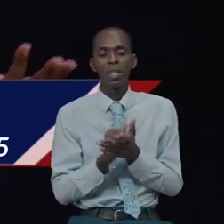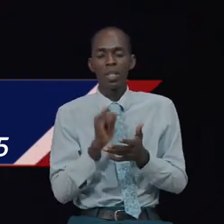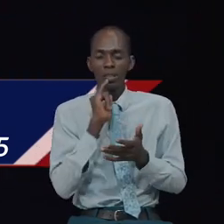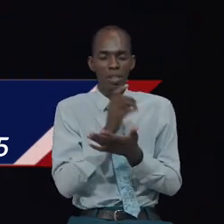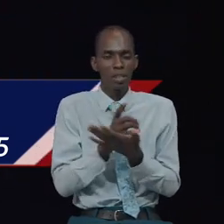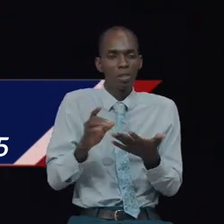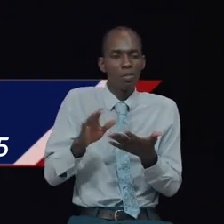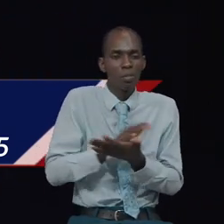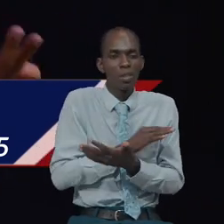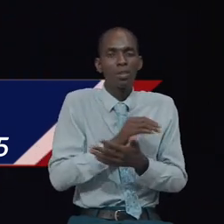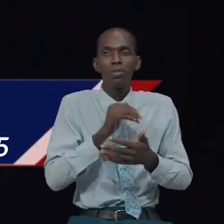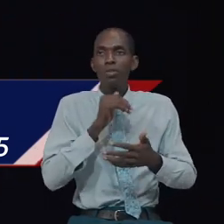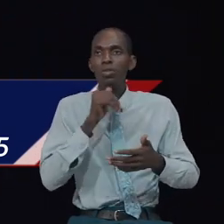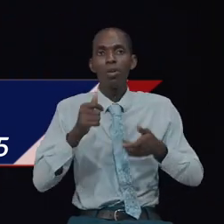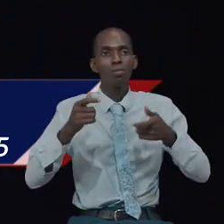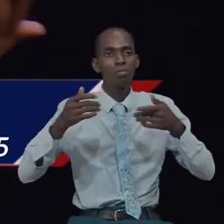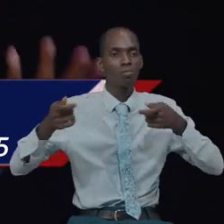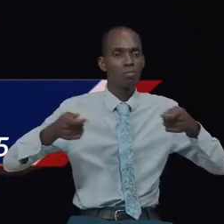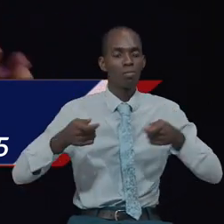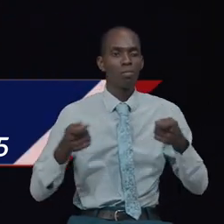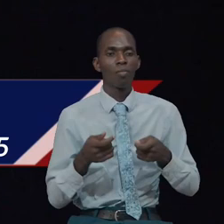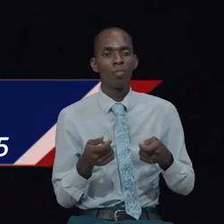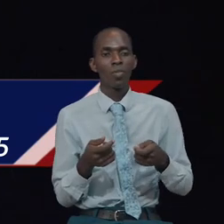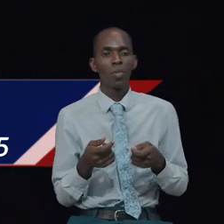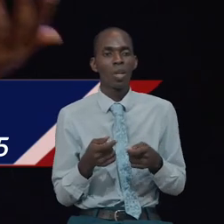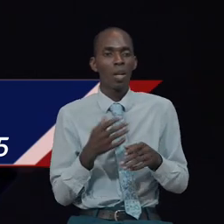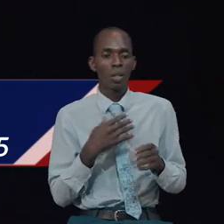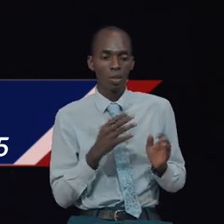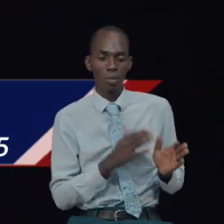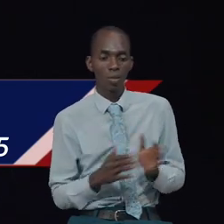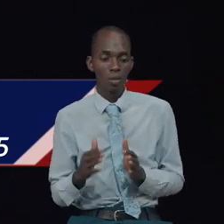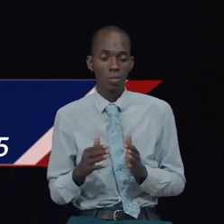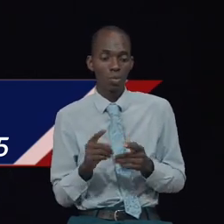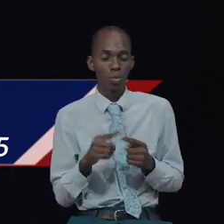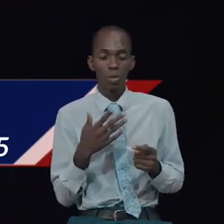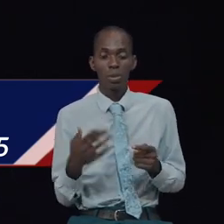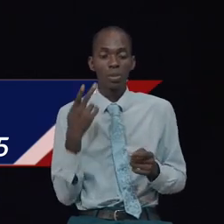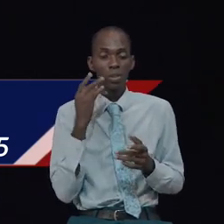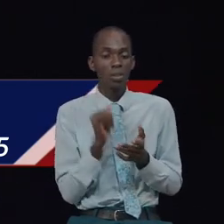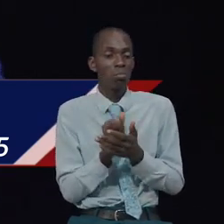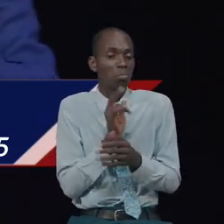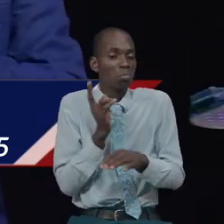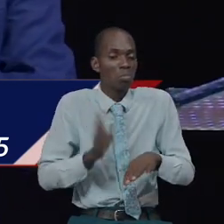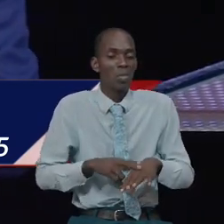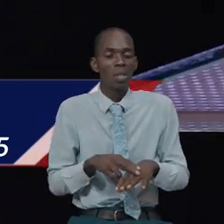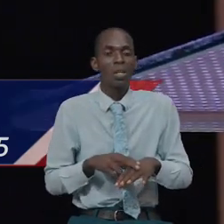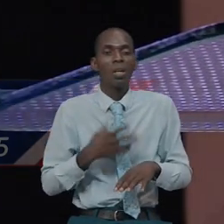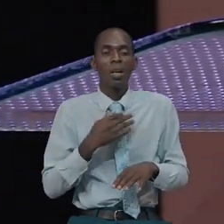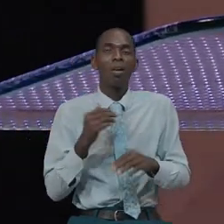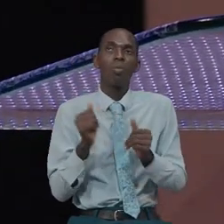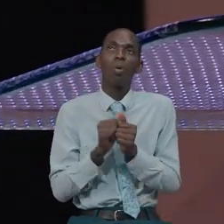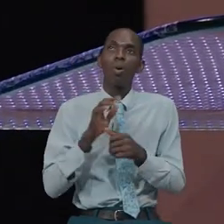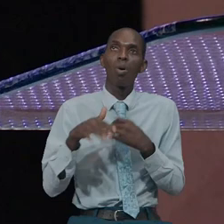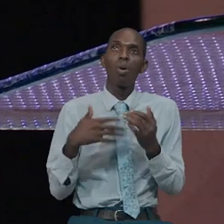the human strength, and according to what obtains normally in society. And all his